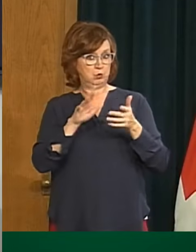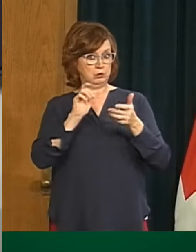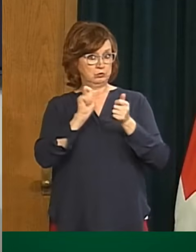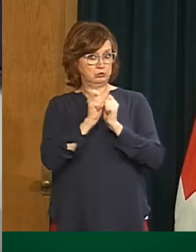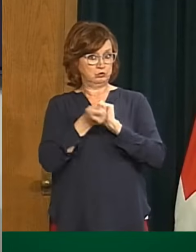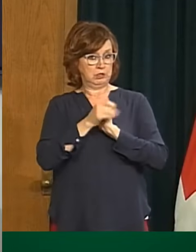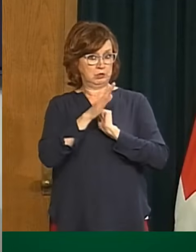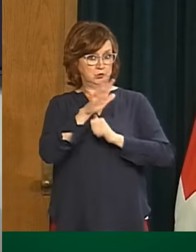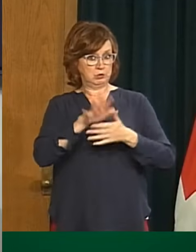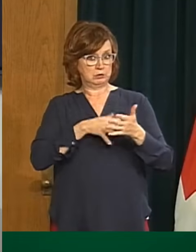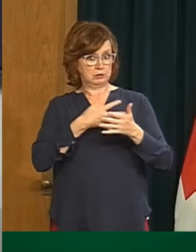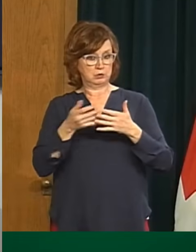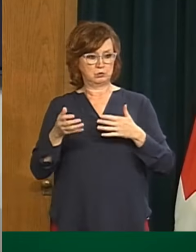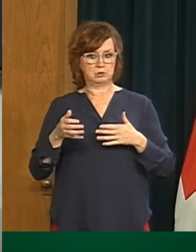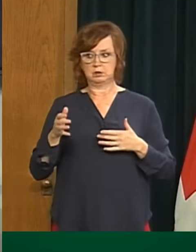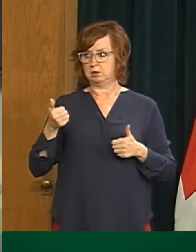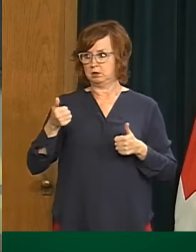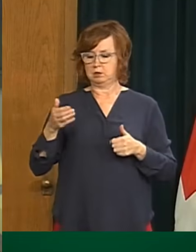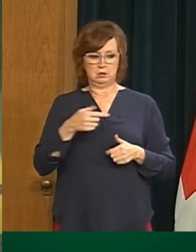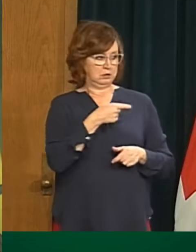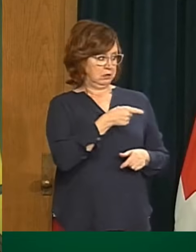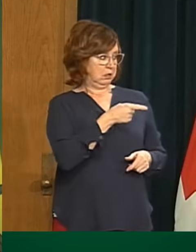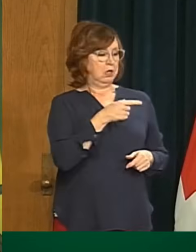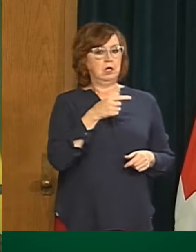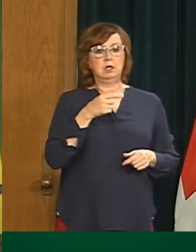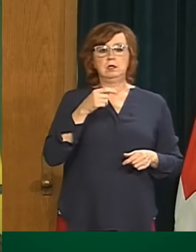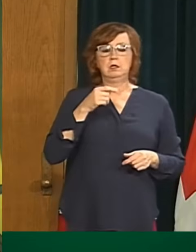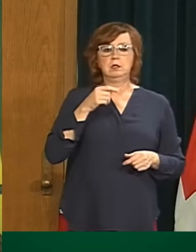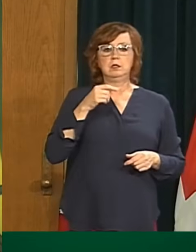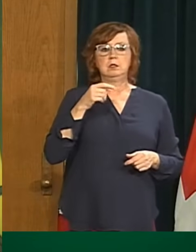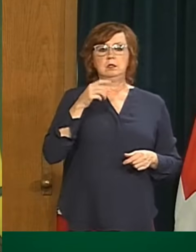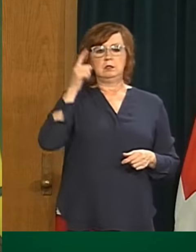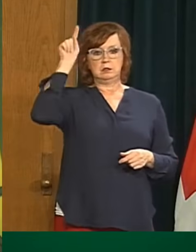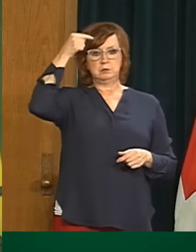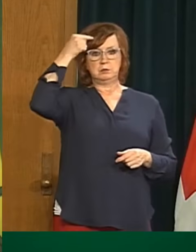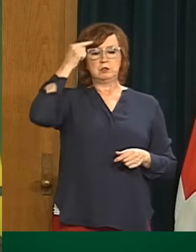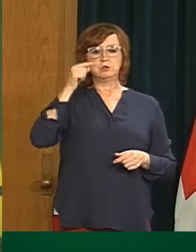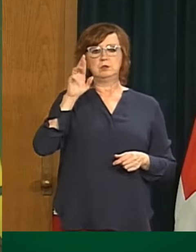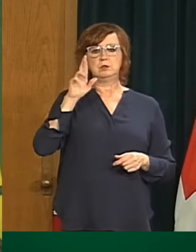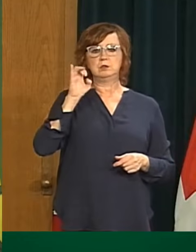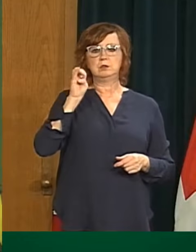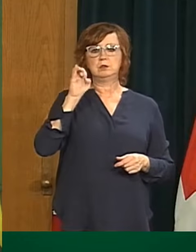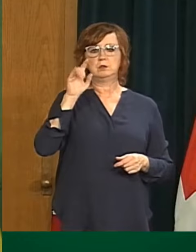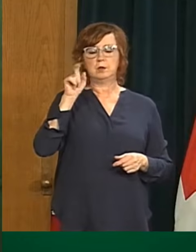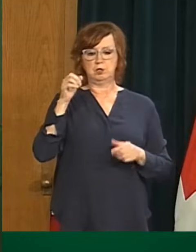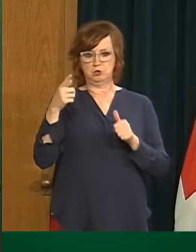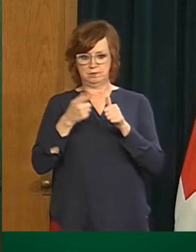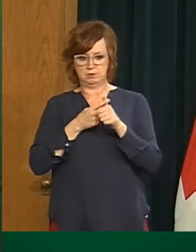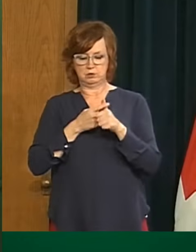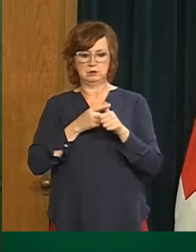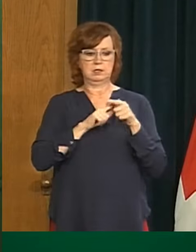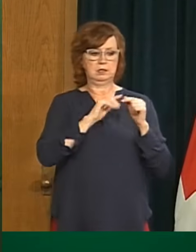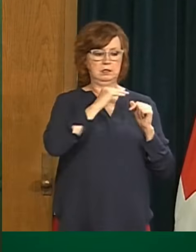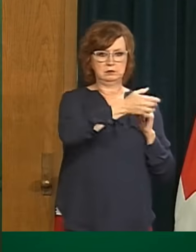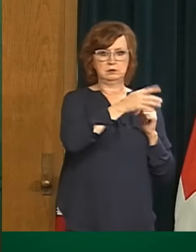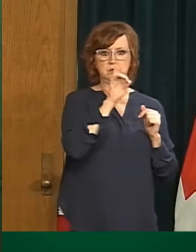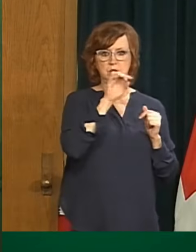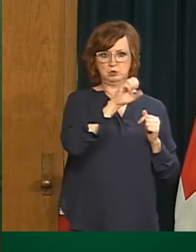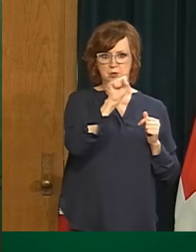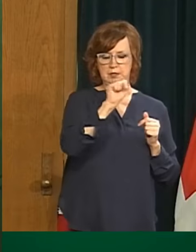Minister Reiter. Sure, I'll start, and then I'll start, and then I'll ask Dr. Shahab to comment. I would point out that